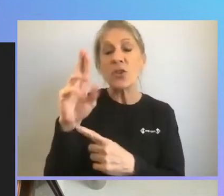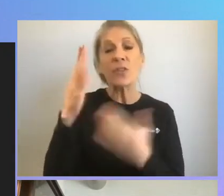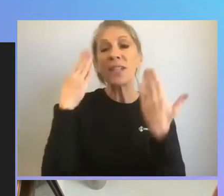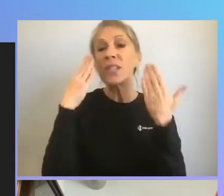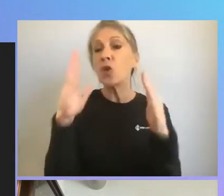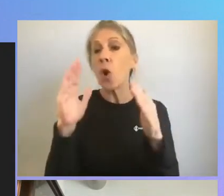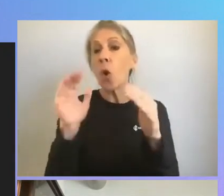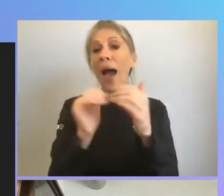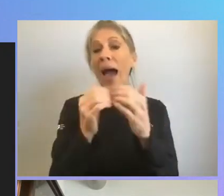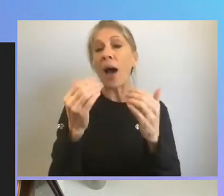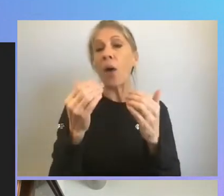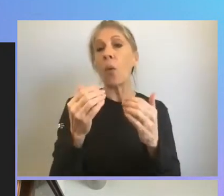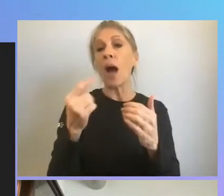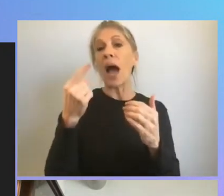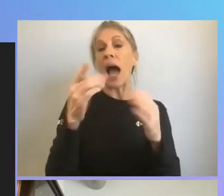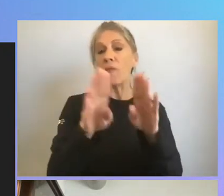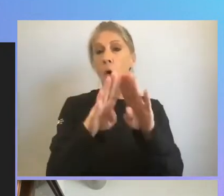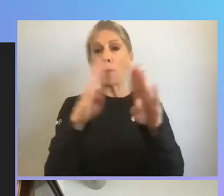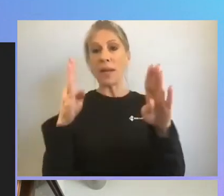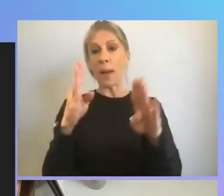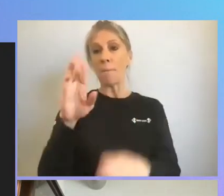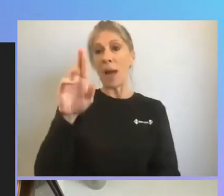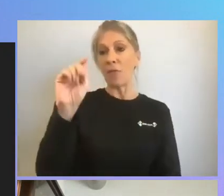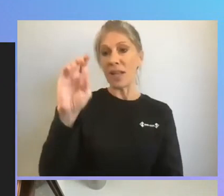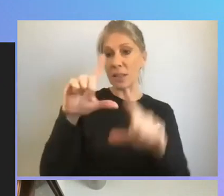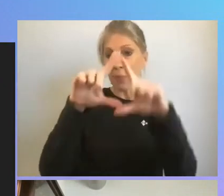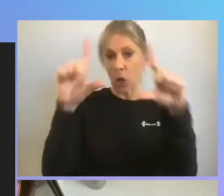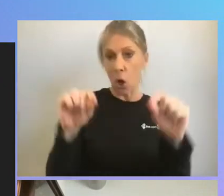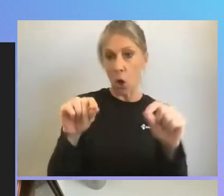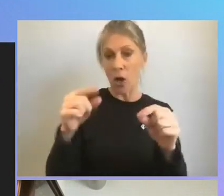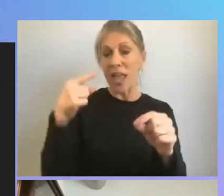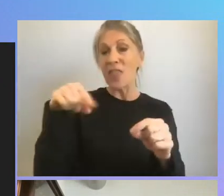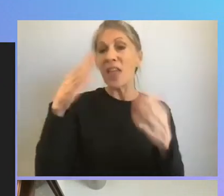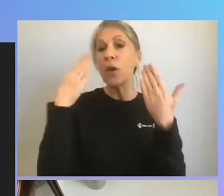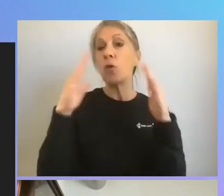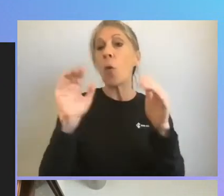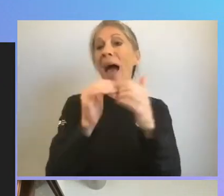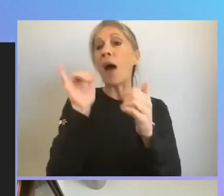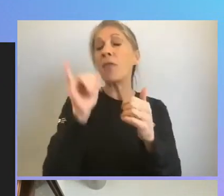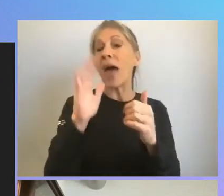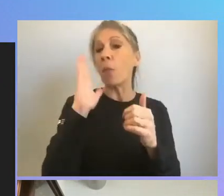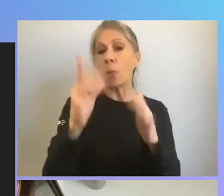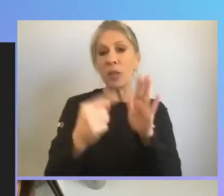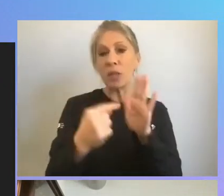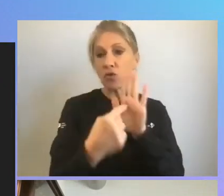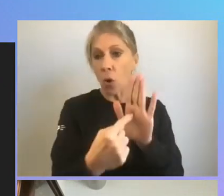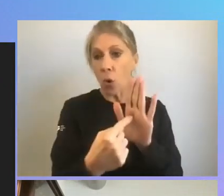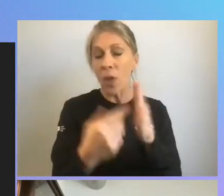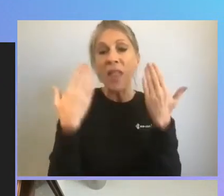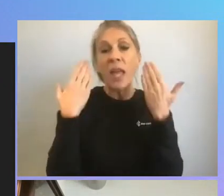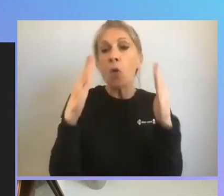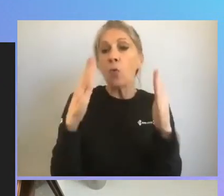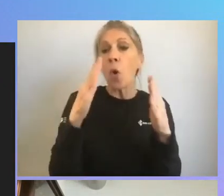actual component. I've opened up my recipe card component, by the way. They don't know how that component's going to be rendered. They don't know what kind of third-party CSS is